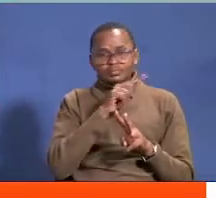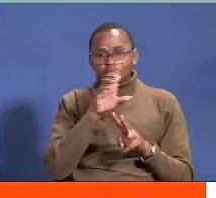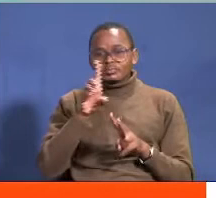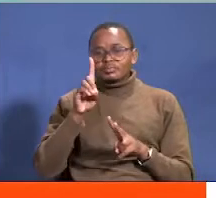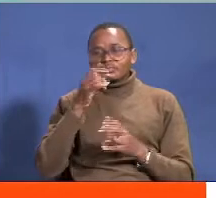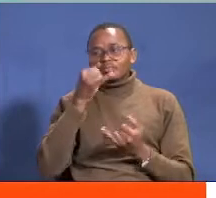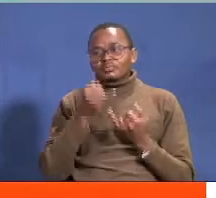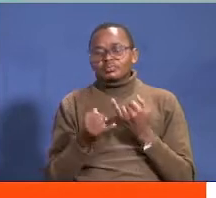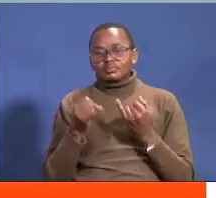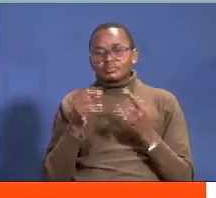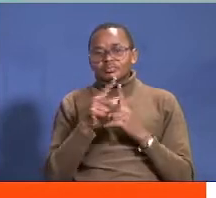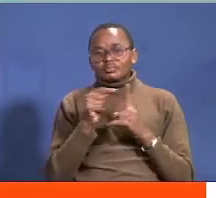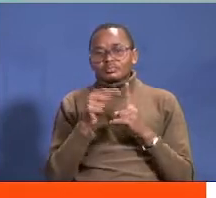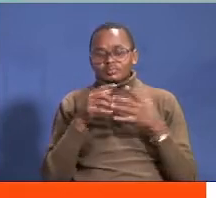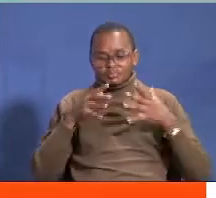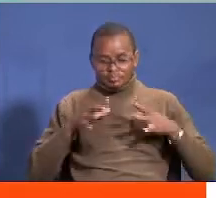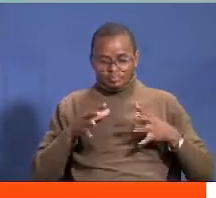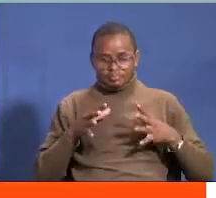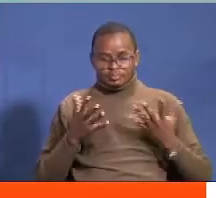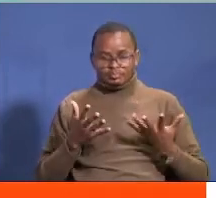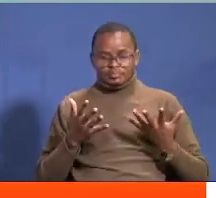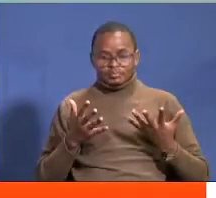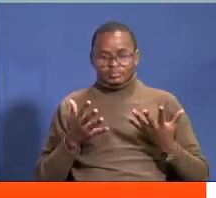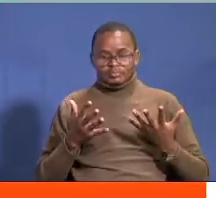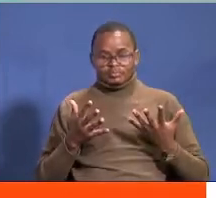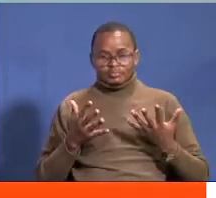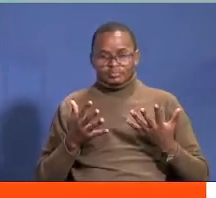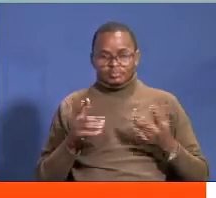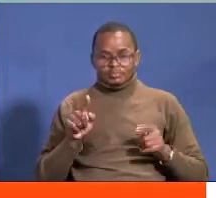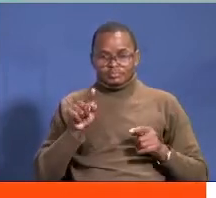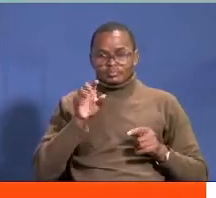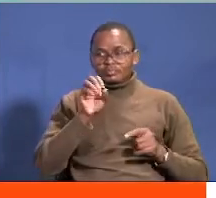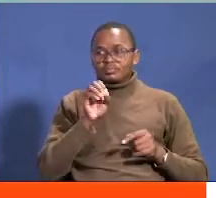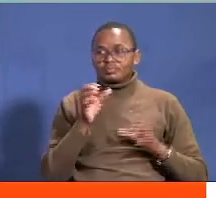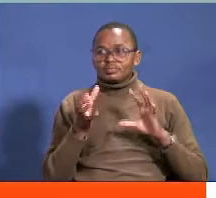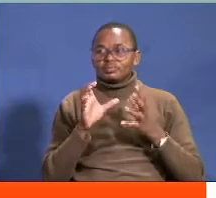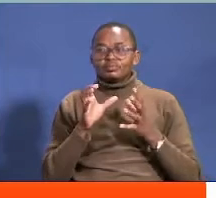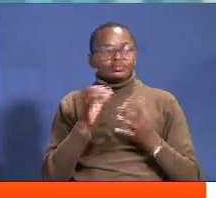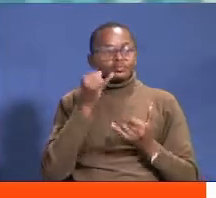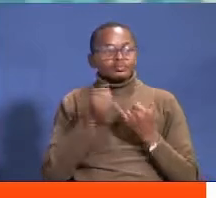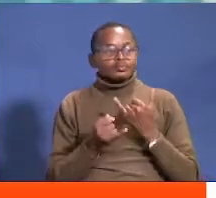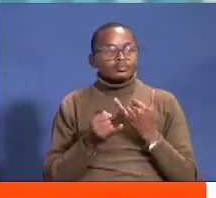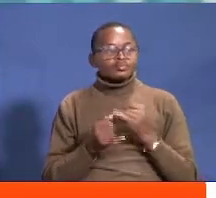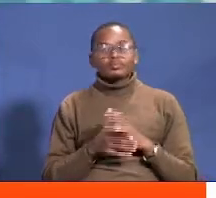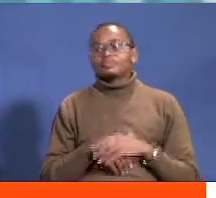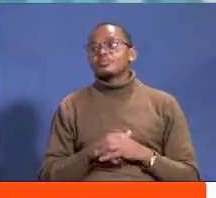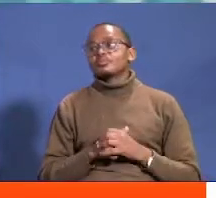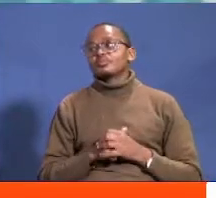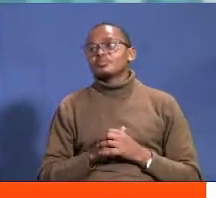your final words to the general population in matters pertaining to climate change? Now, my final word is